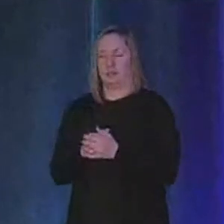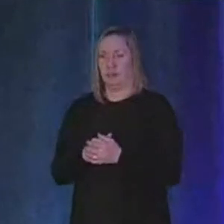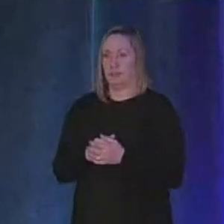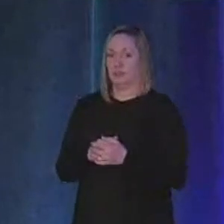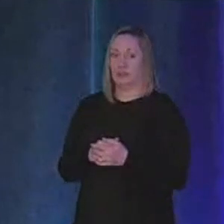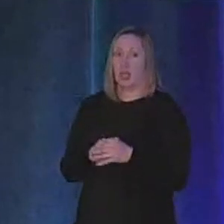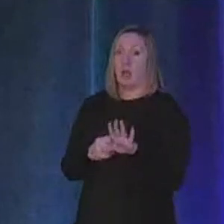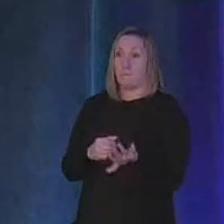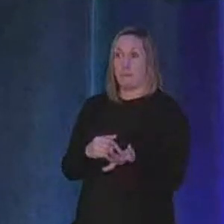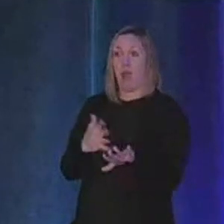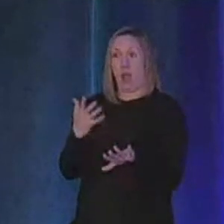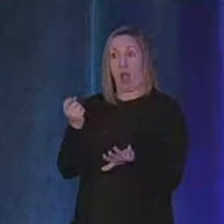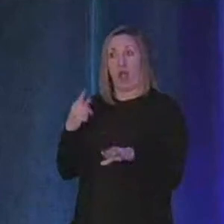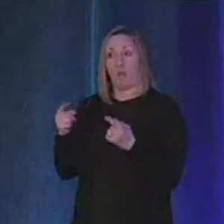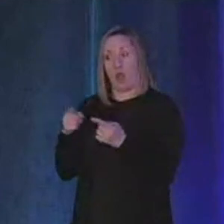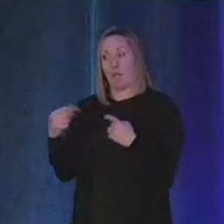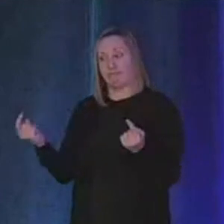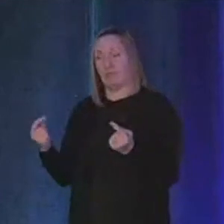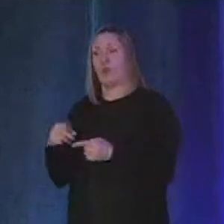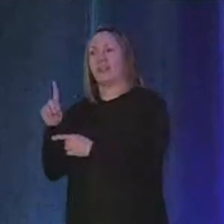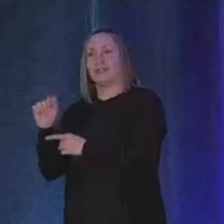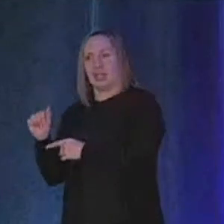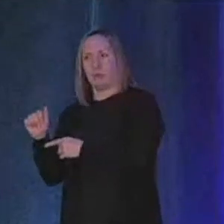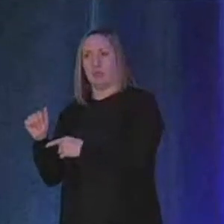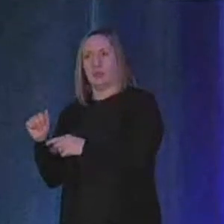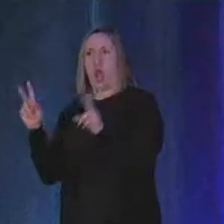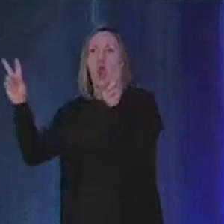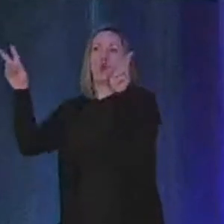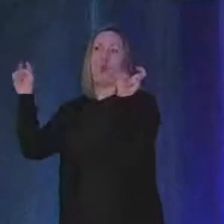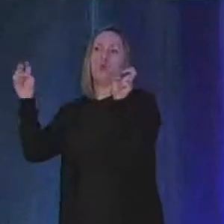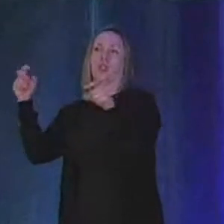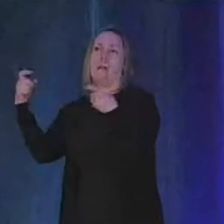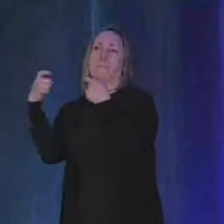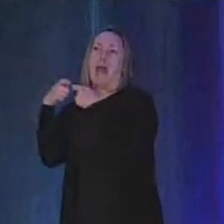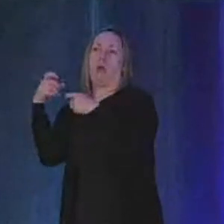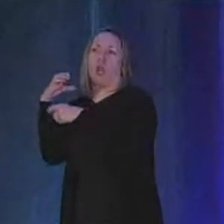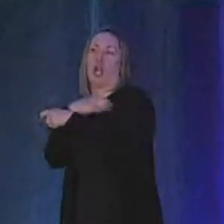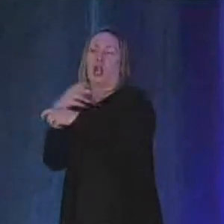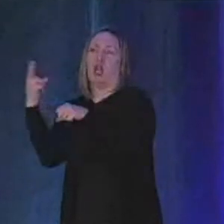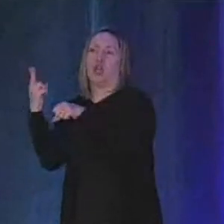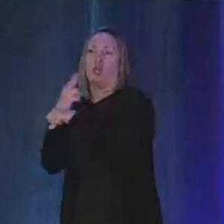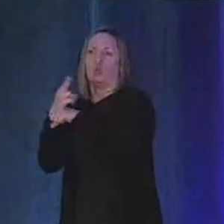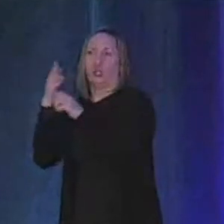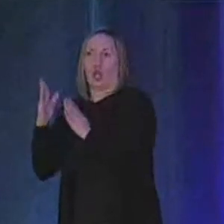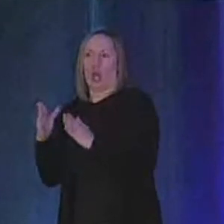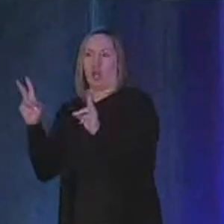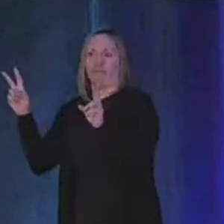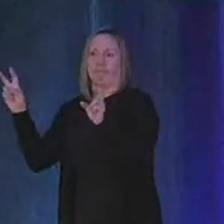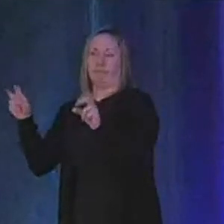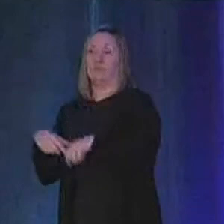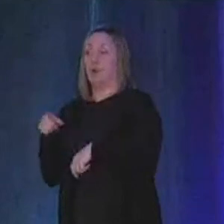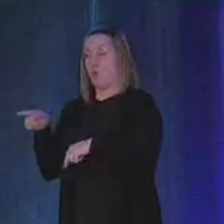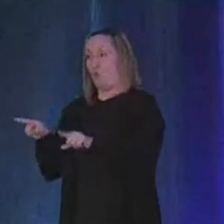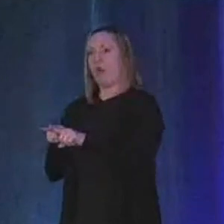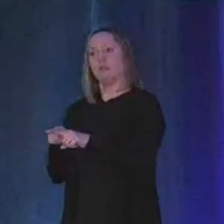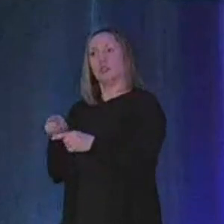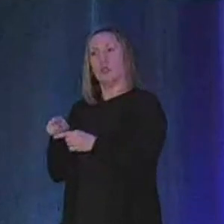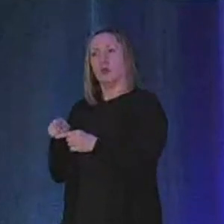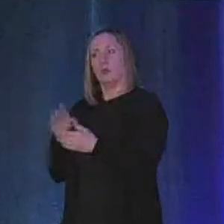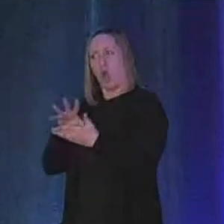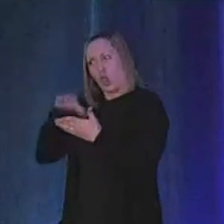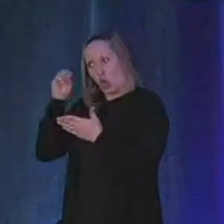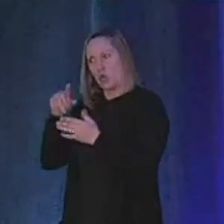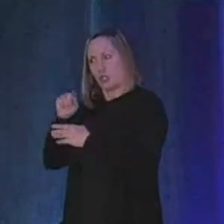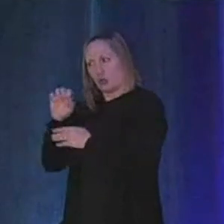I want to contrast that with a disabled, like I'm quoting power user, who is also learning their tools very deeply,